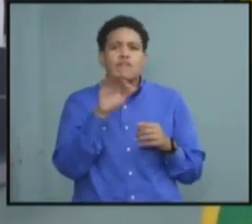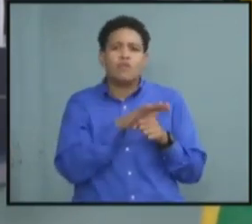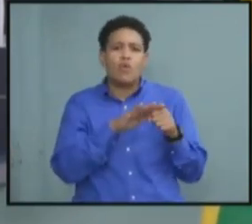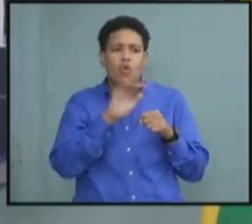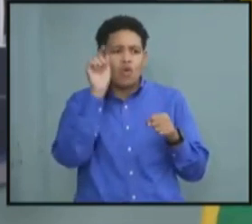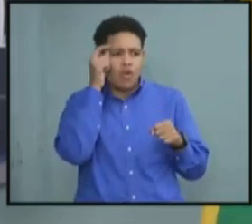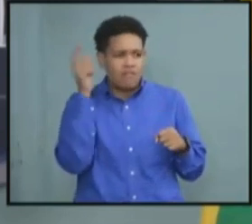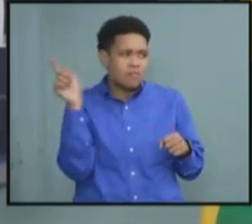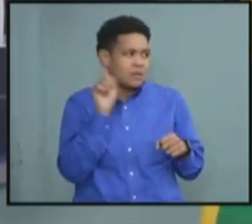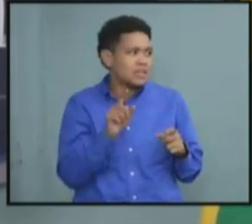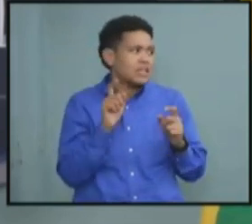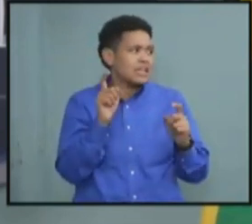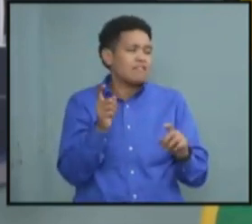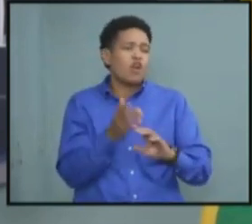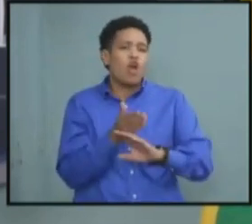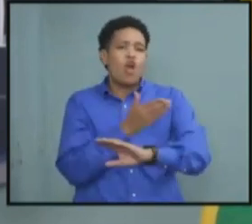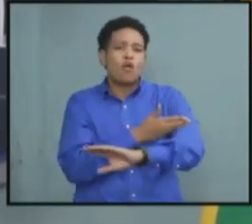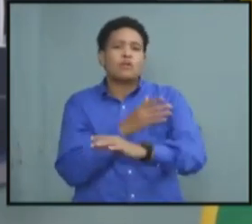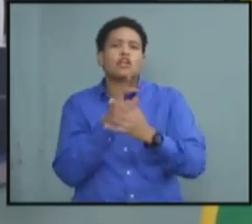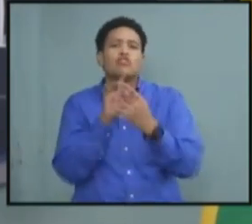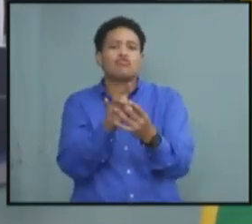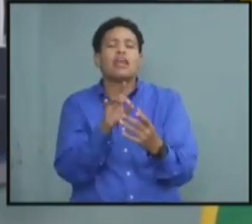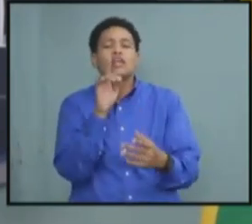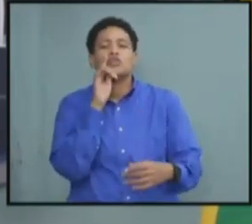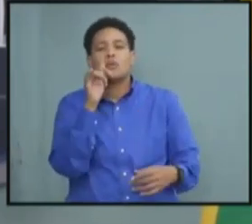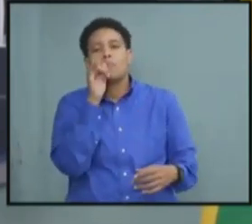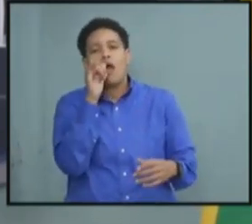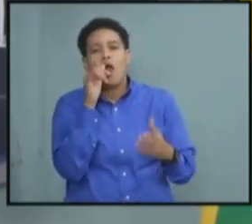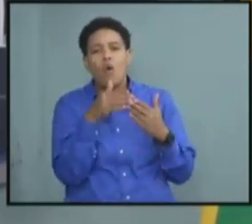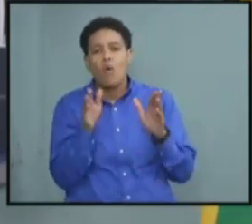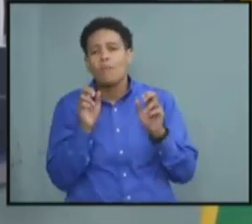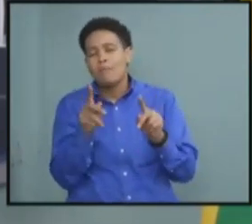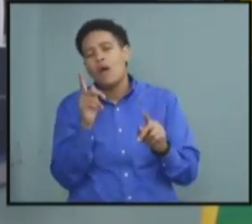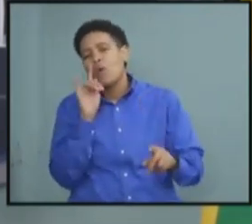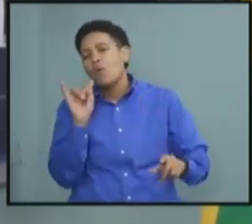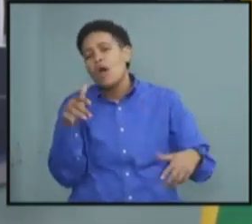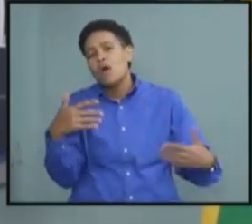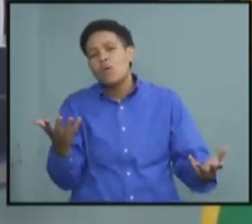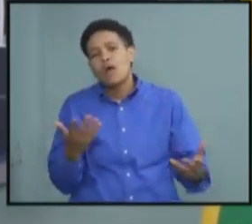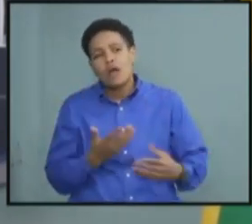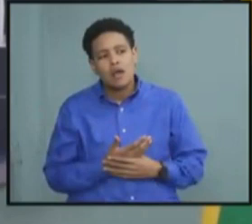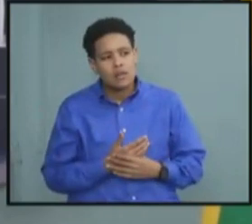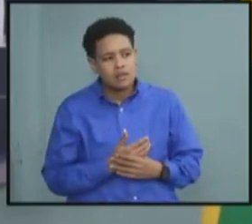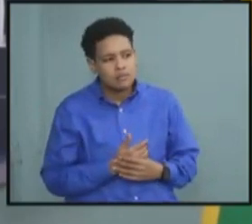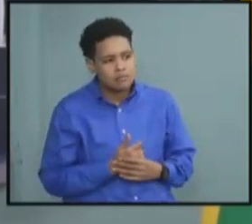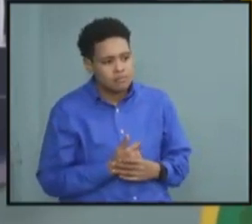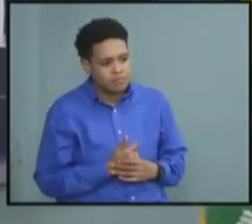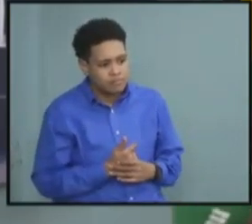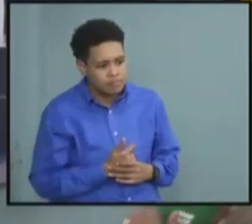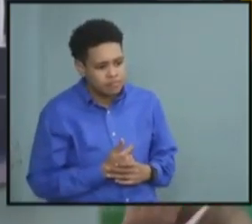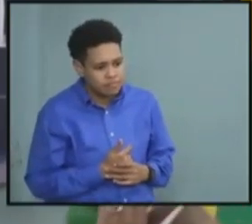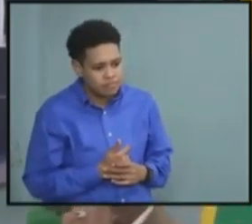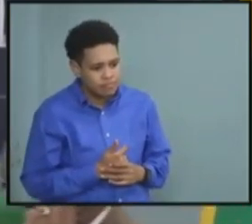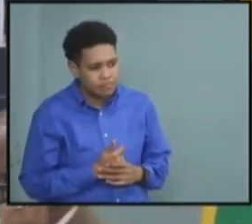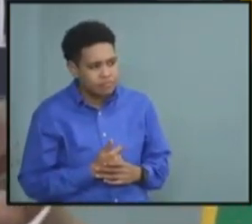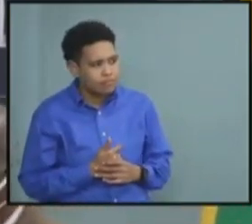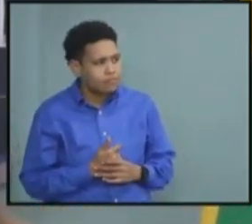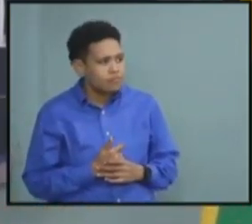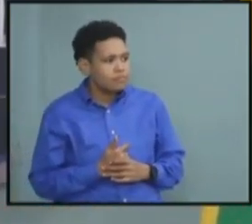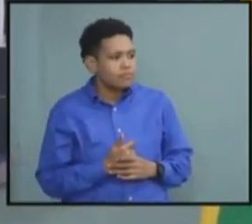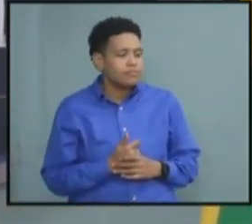Government to give us an update on the reopening of the village retail bars.